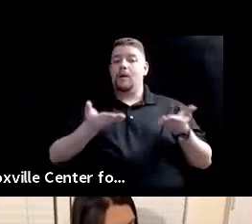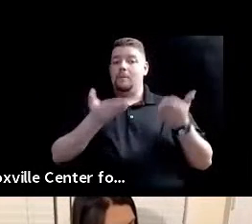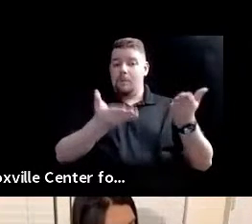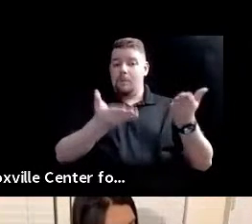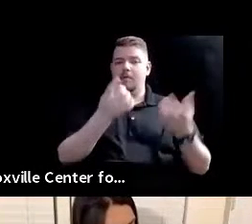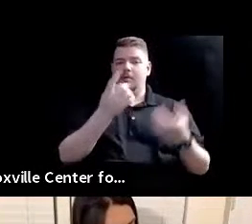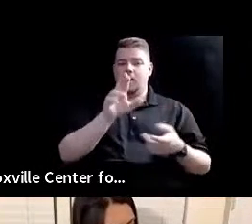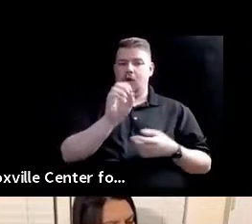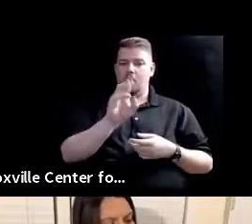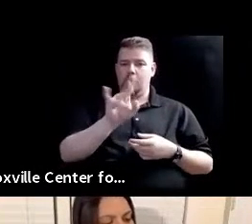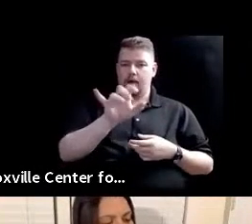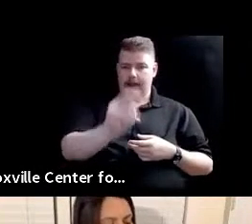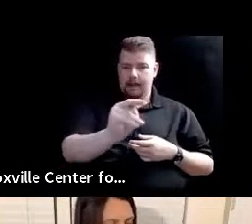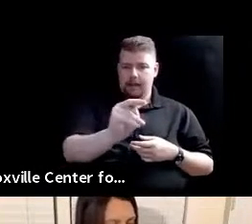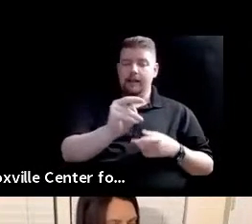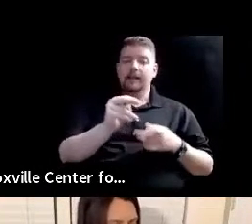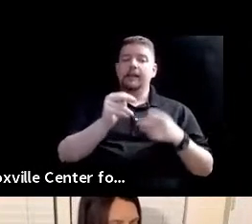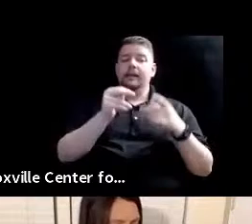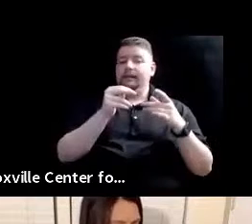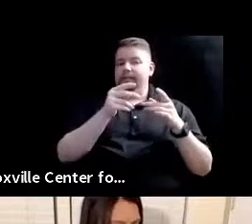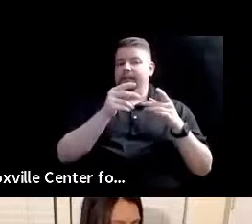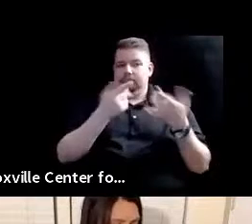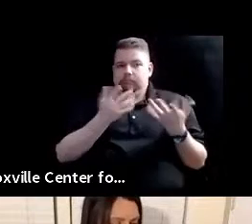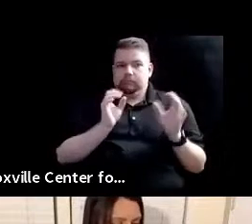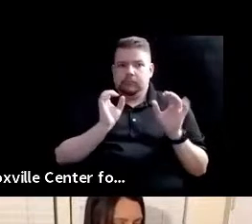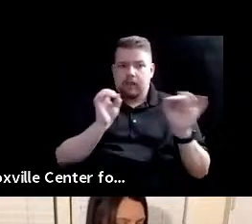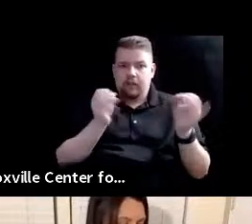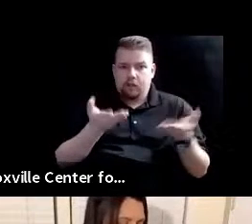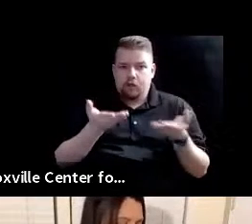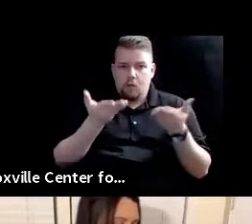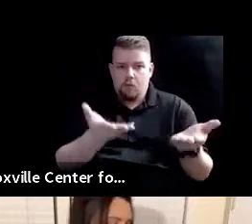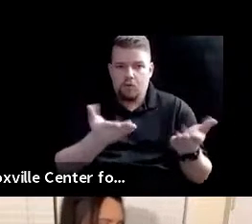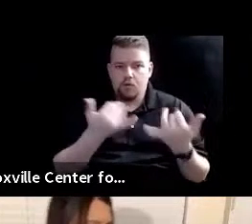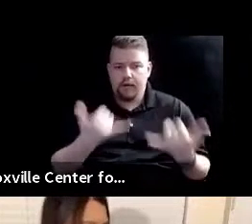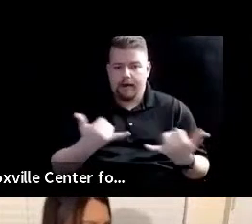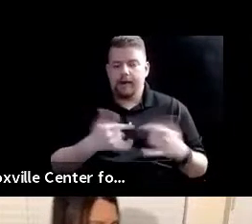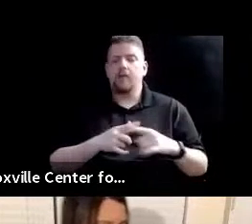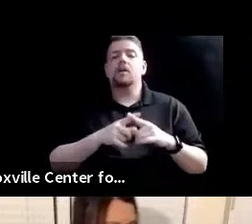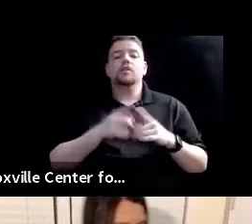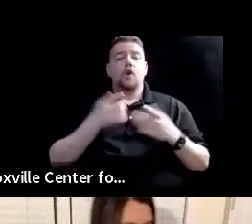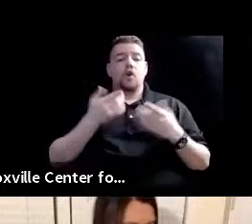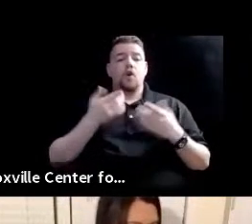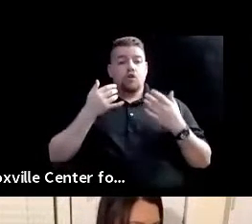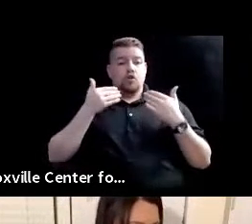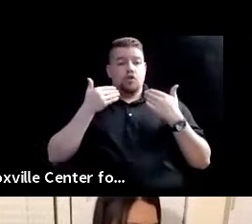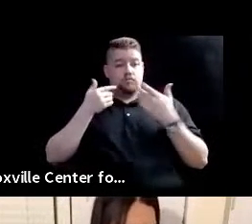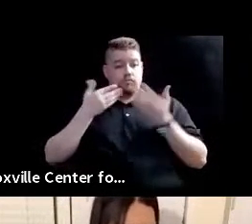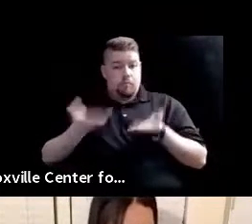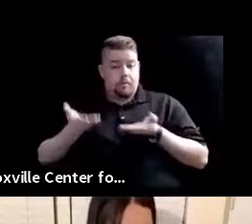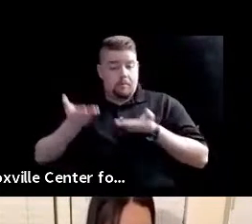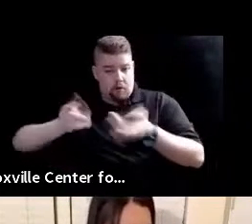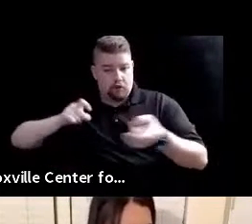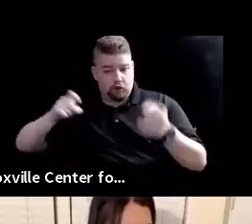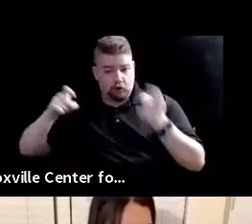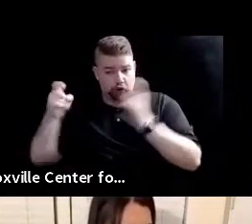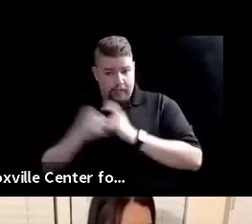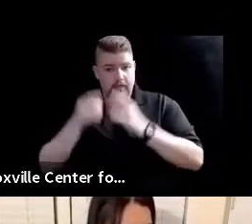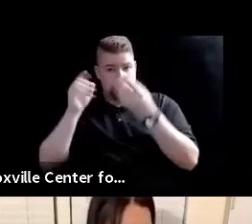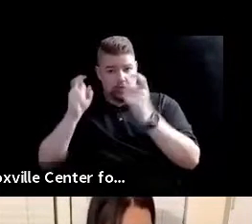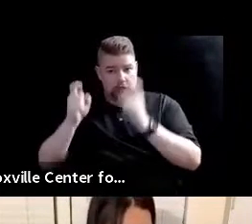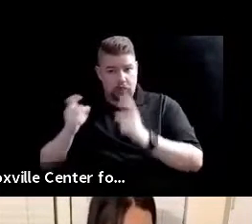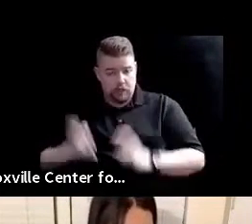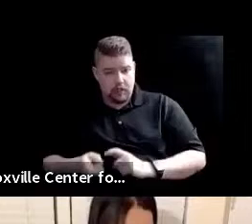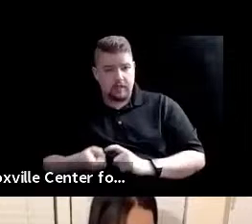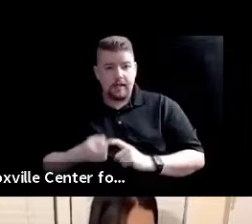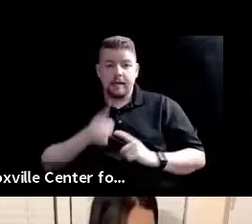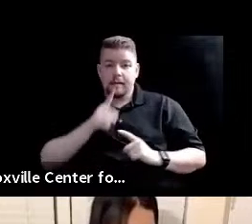Dr. O'Brien, because there's nothing else to move. So go through the proposed changes that you think you've made. Make sure